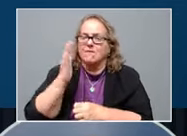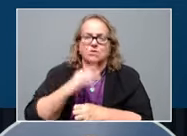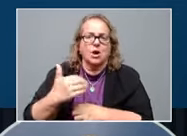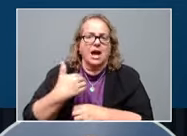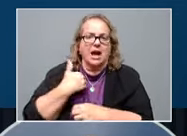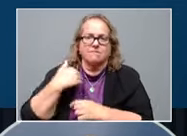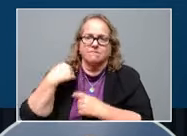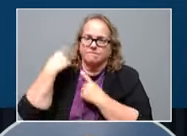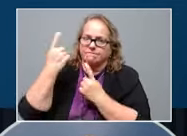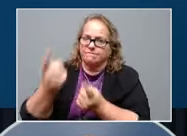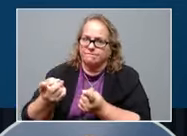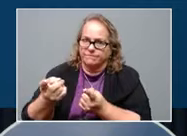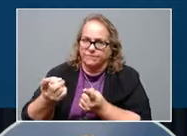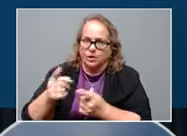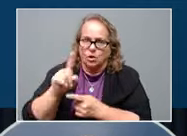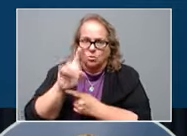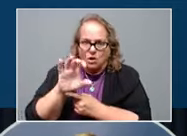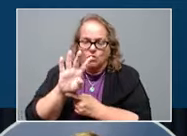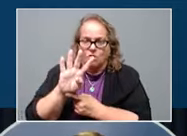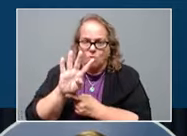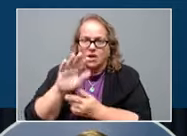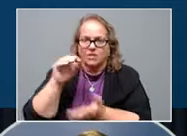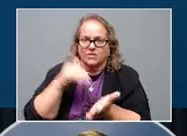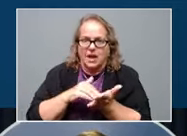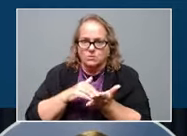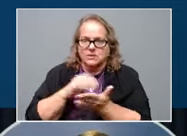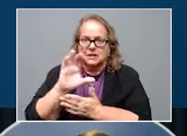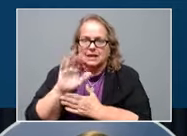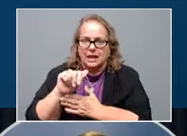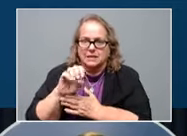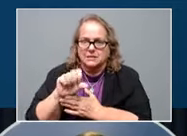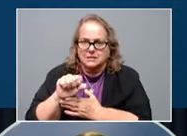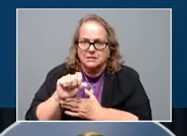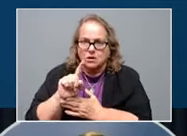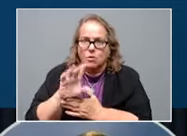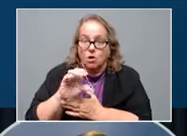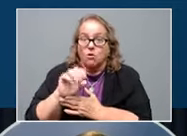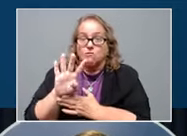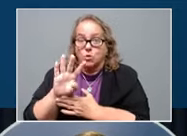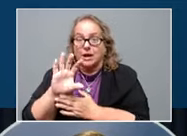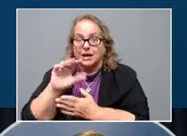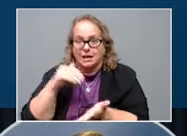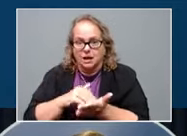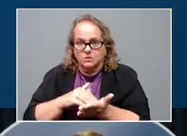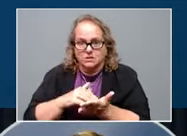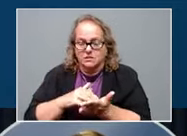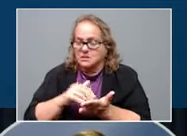at 104,000 cases. That's not when we report it like I did today with